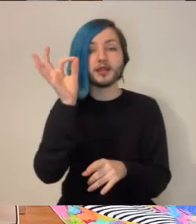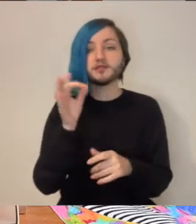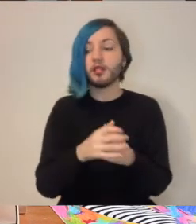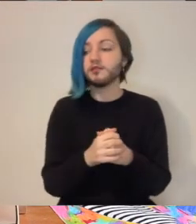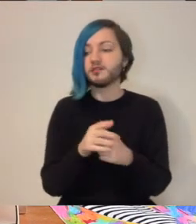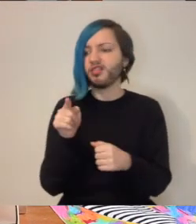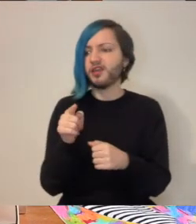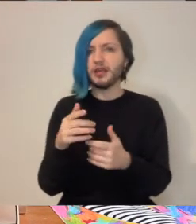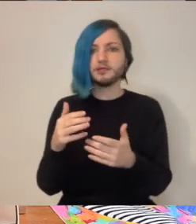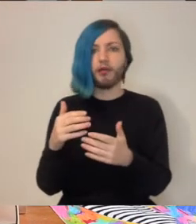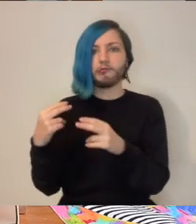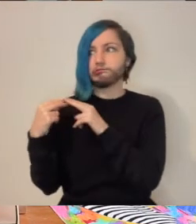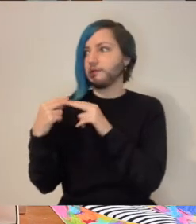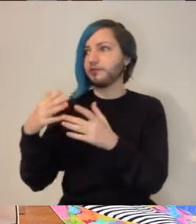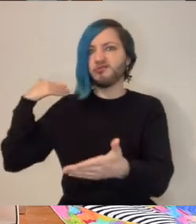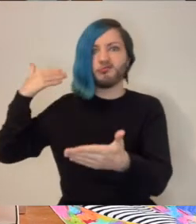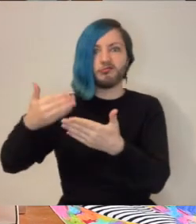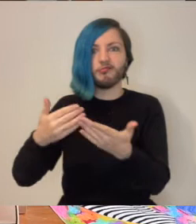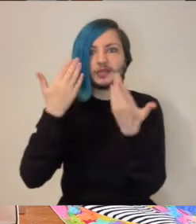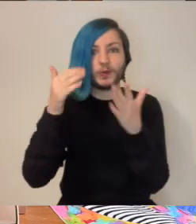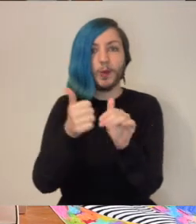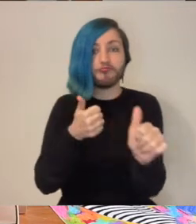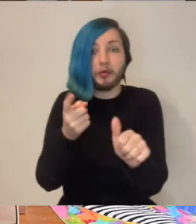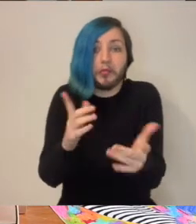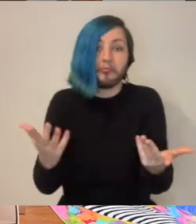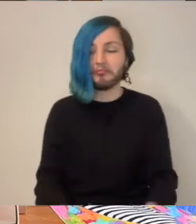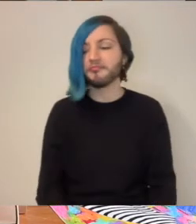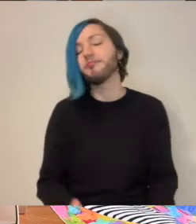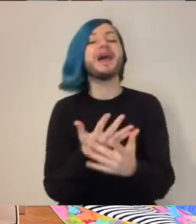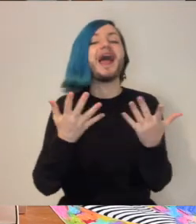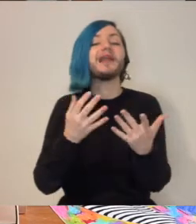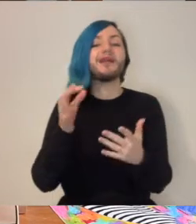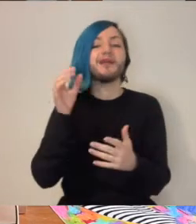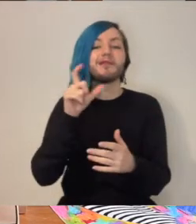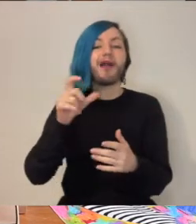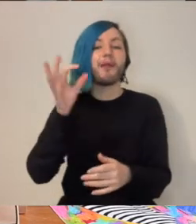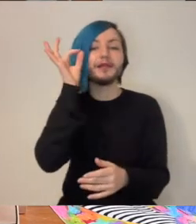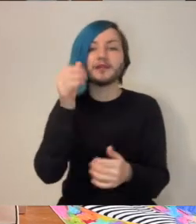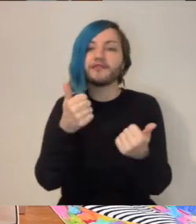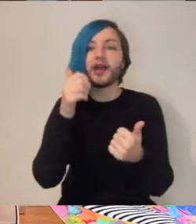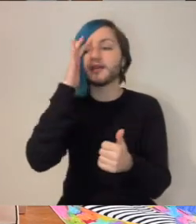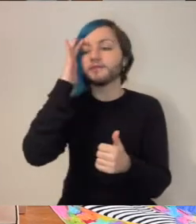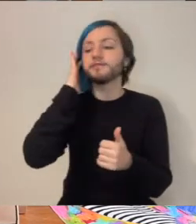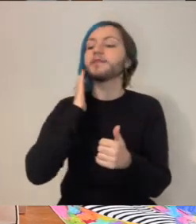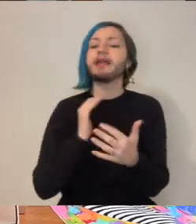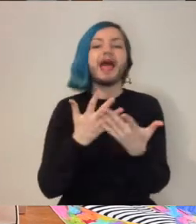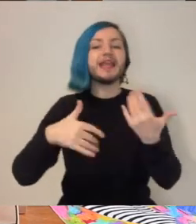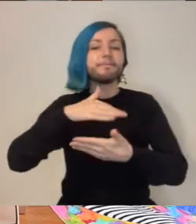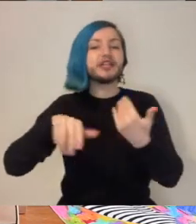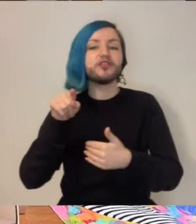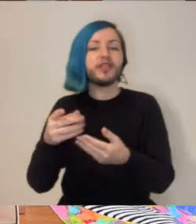some coloured pencils. These were inherited. I'm not sure what the brand is, but again, any coloured pencil will do, and